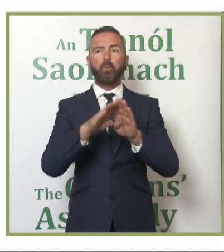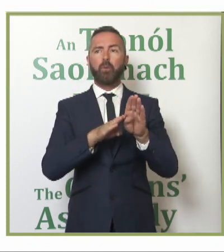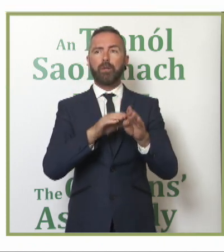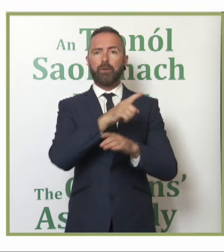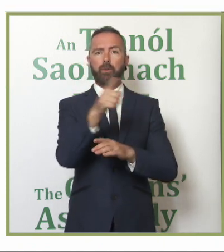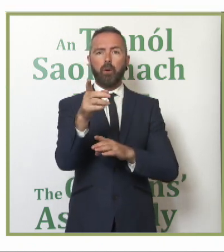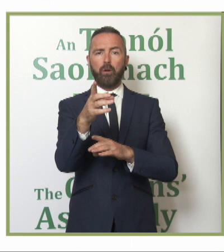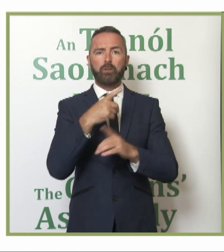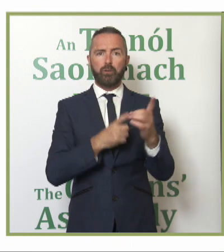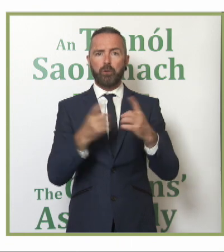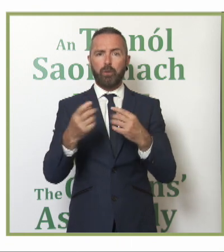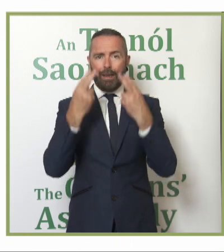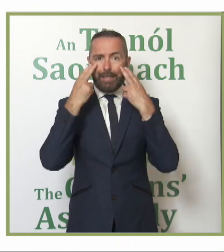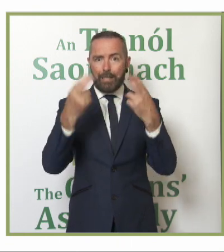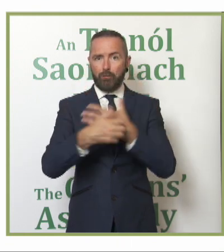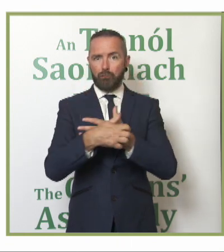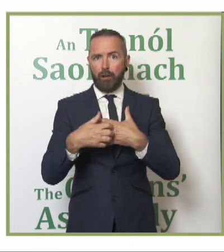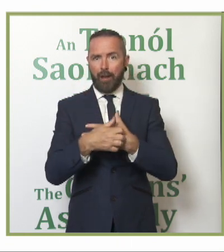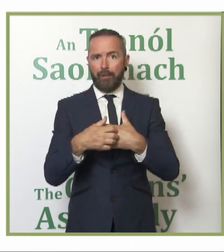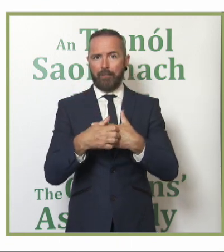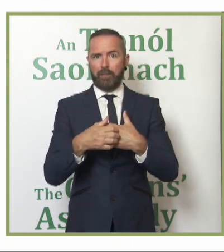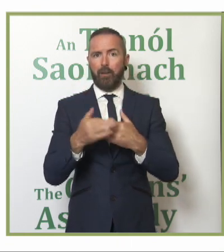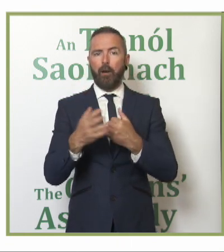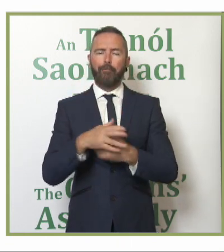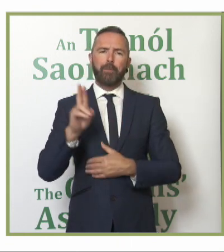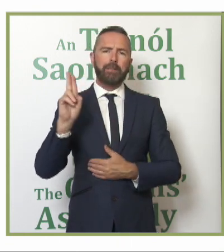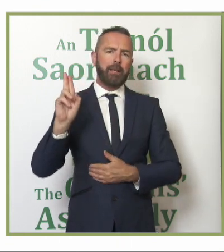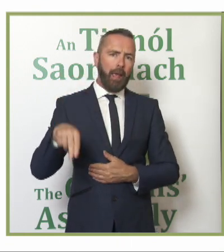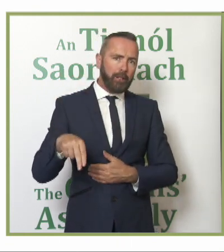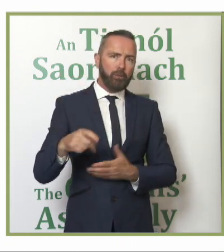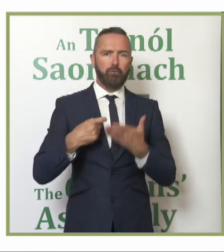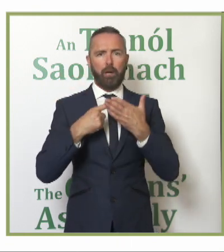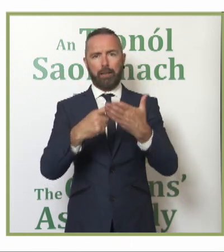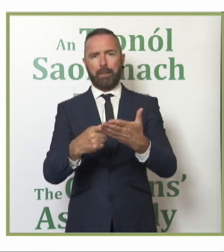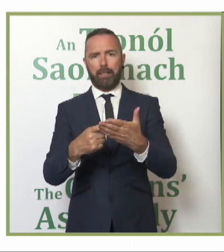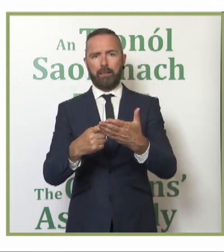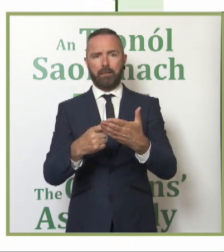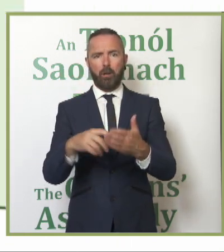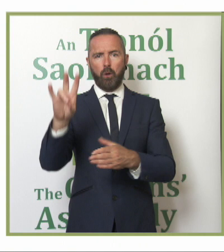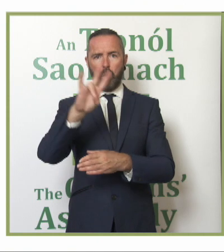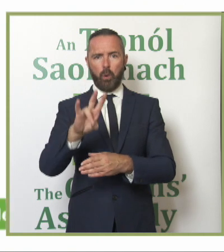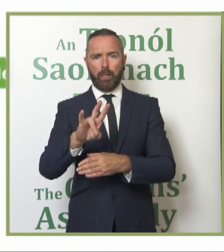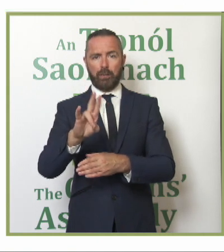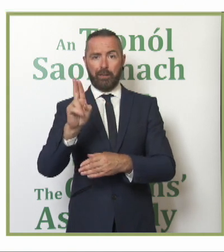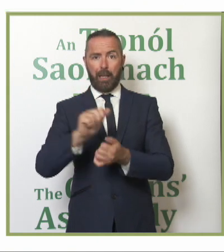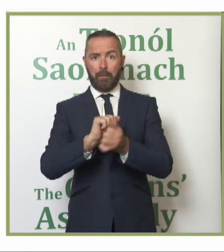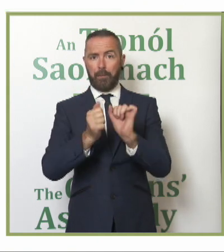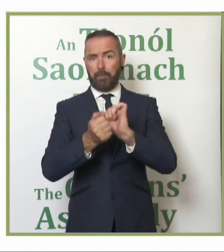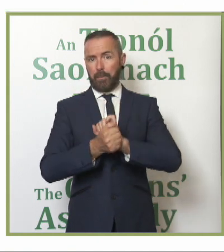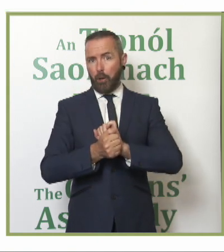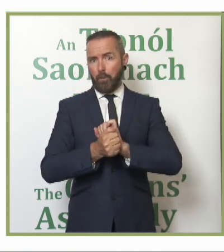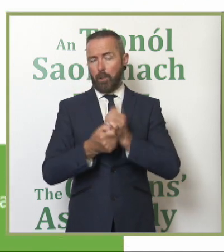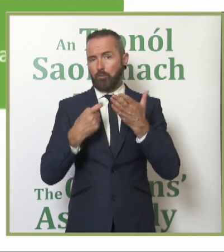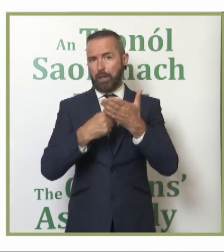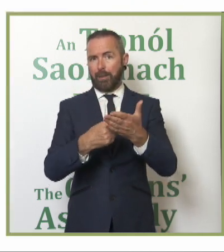with you, do initial drafting of potential recommendations or questions that could become recommendations. Then we come to